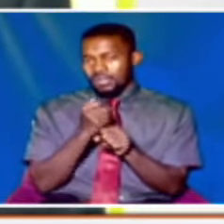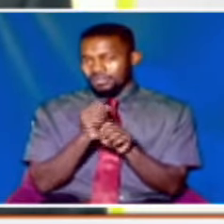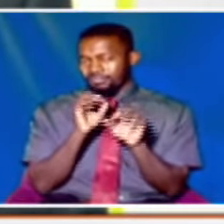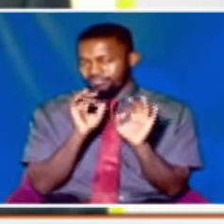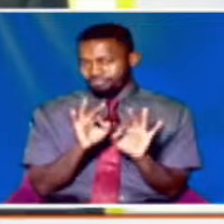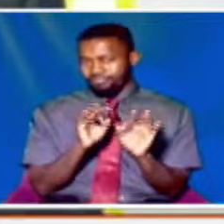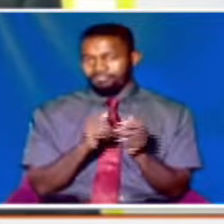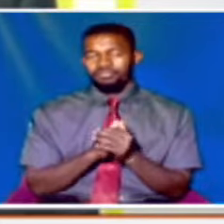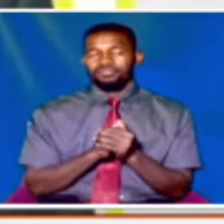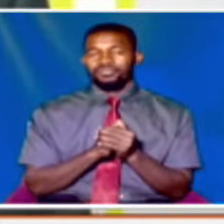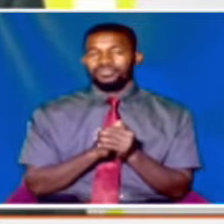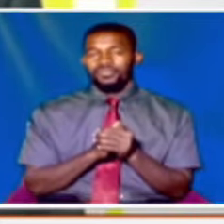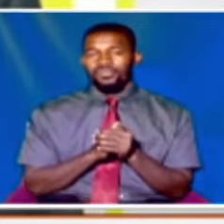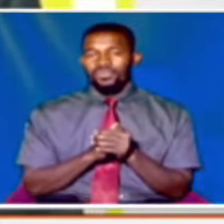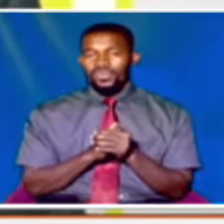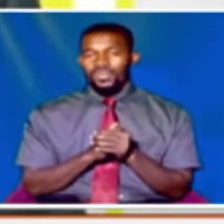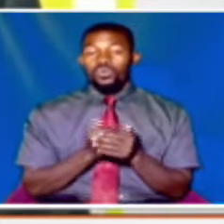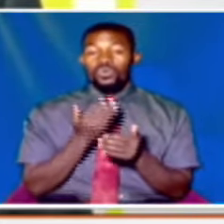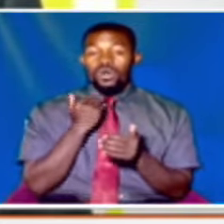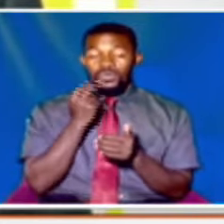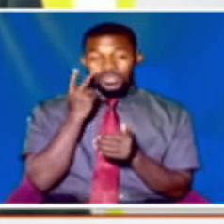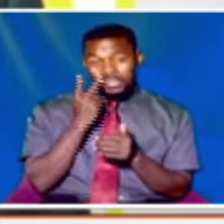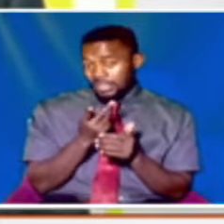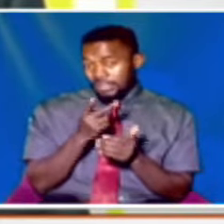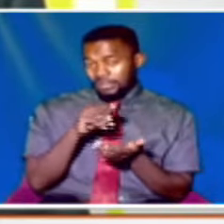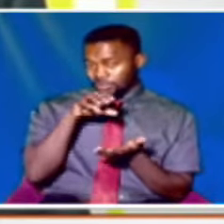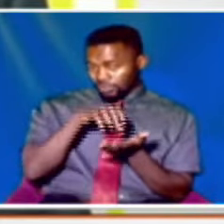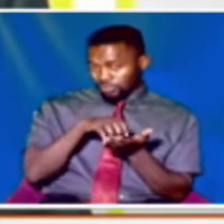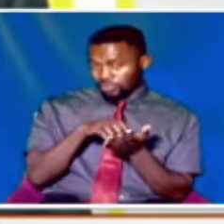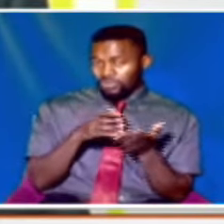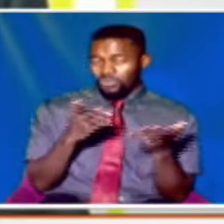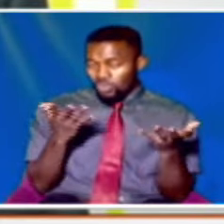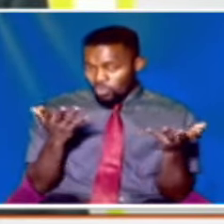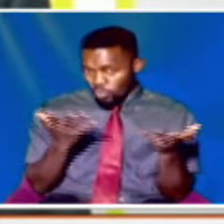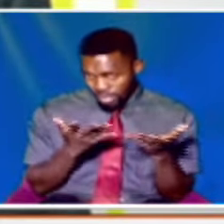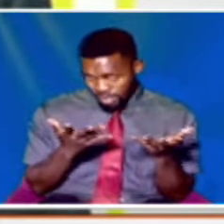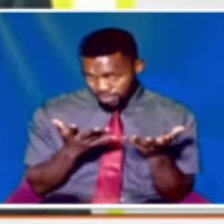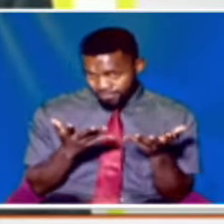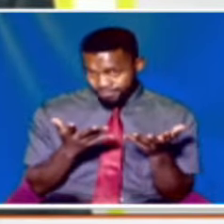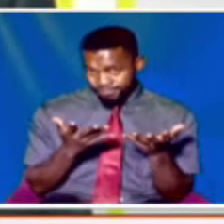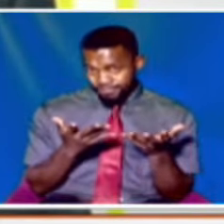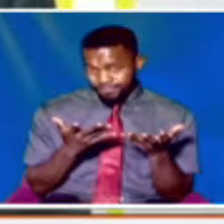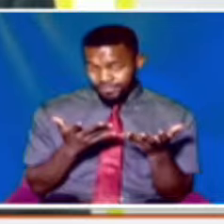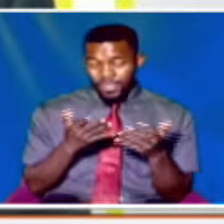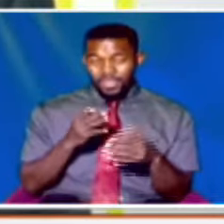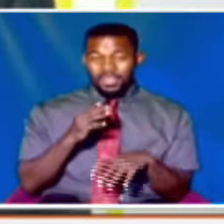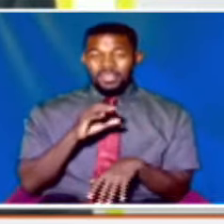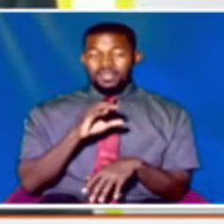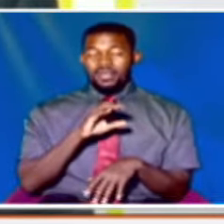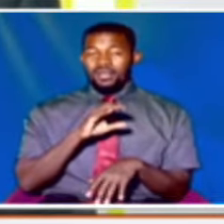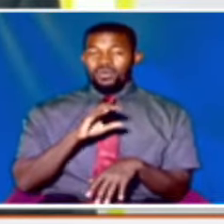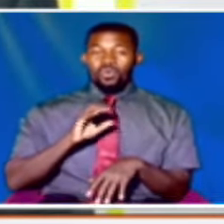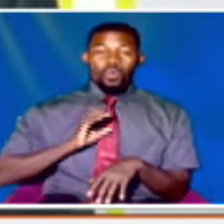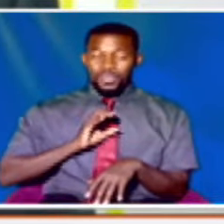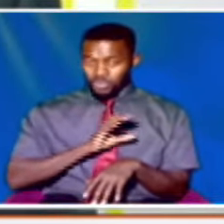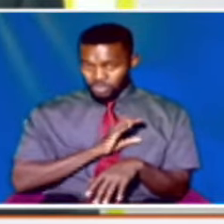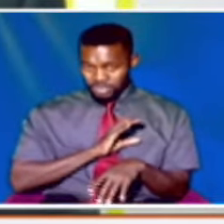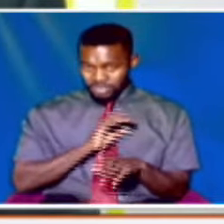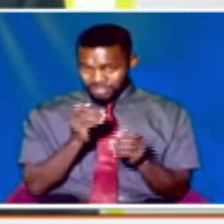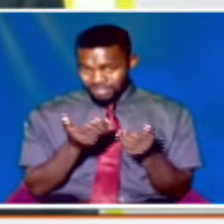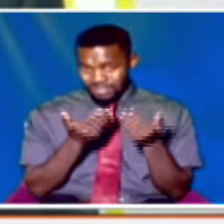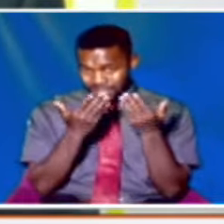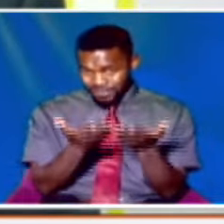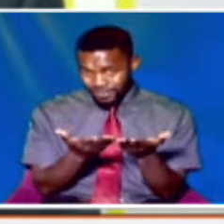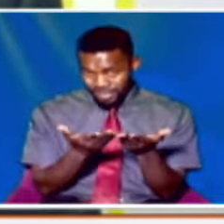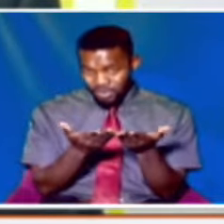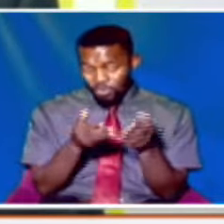like to see a situation where, again, the Commission is allowed, for example,